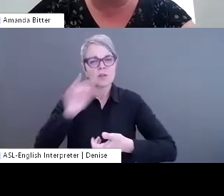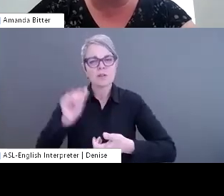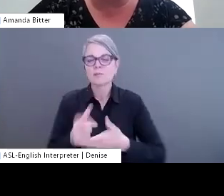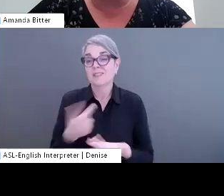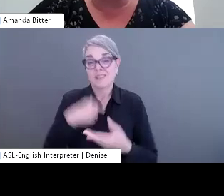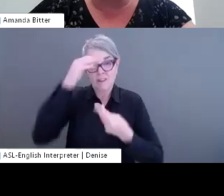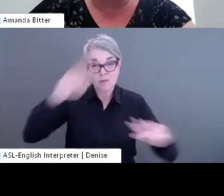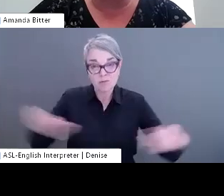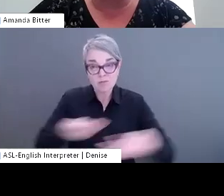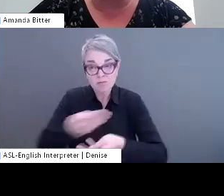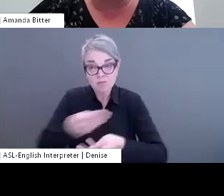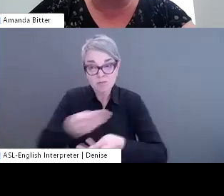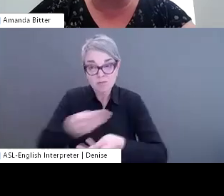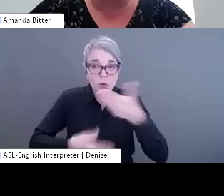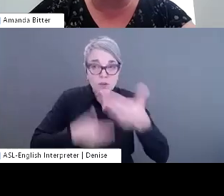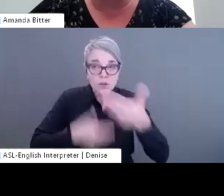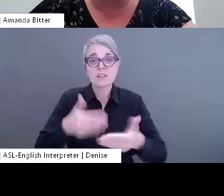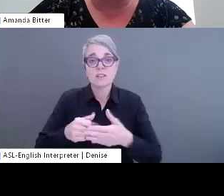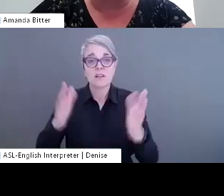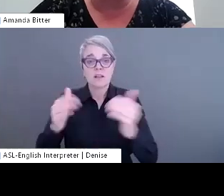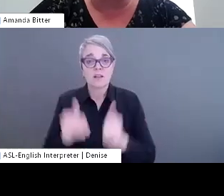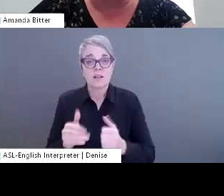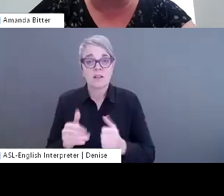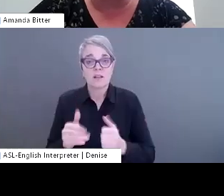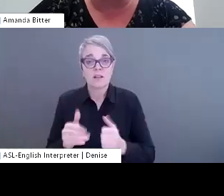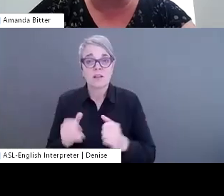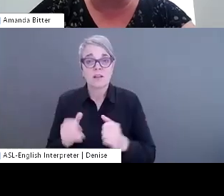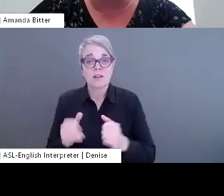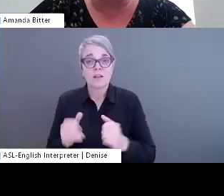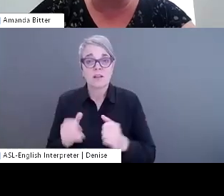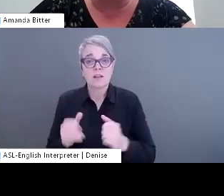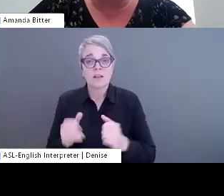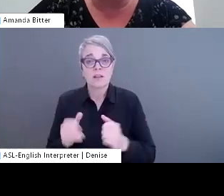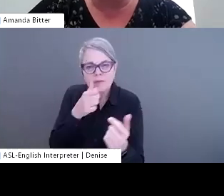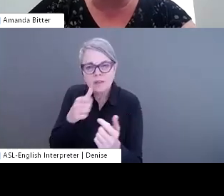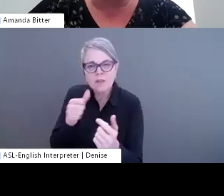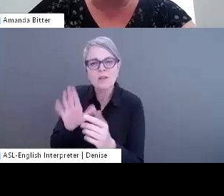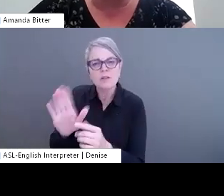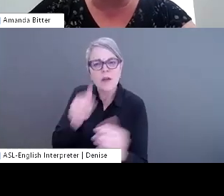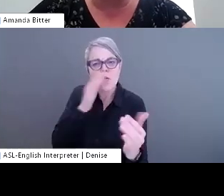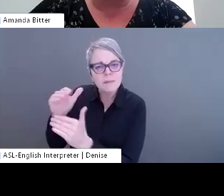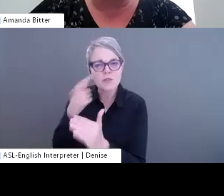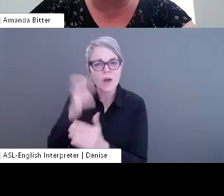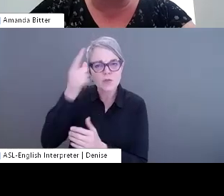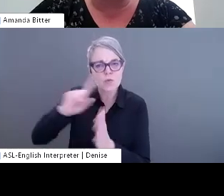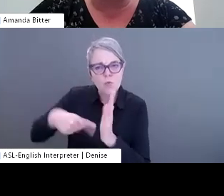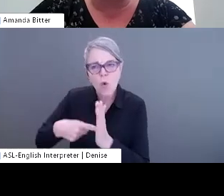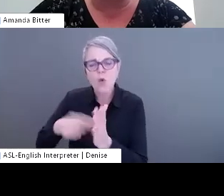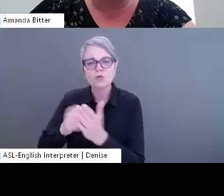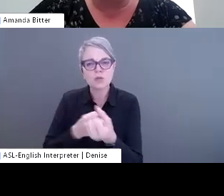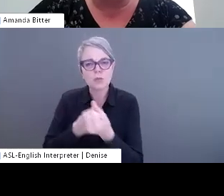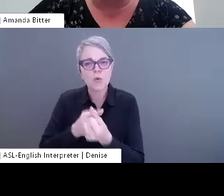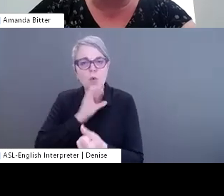disciplines, limitations to better understanding each other's roles and supporting older adults, exploring ways to enhance each other's